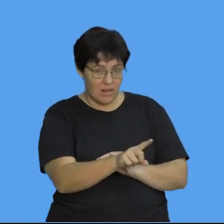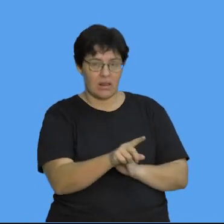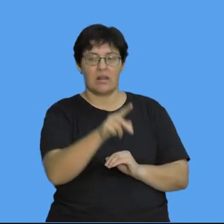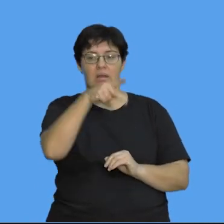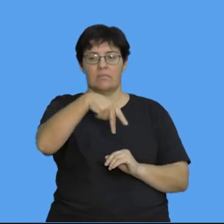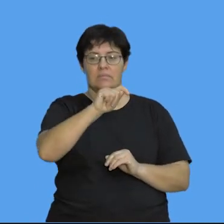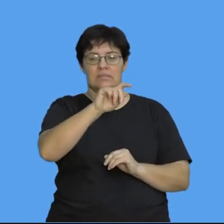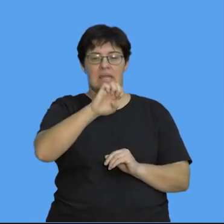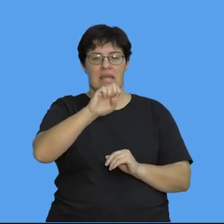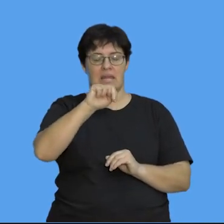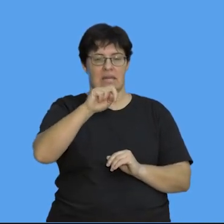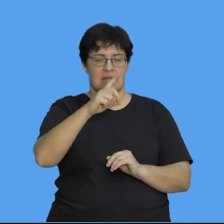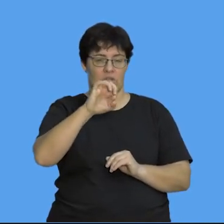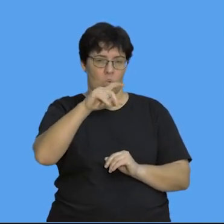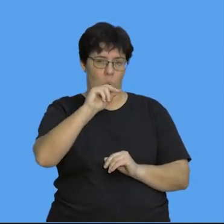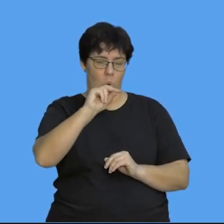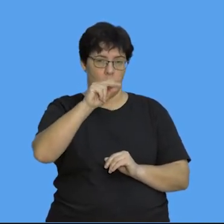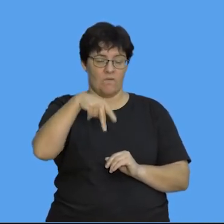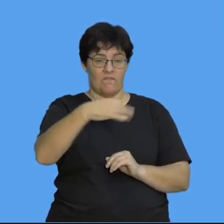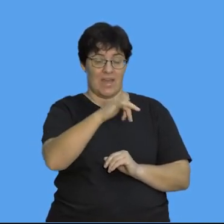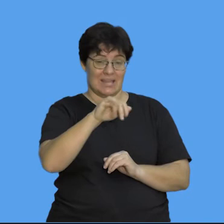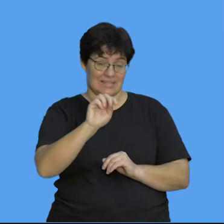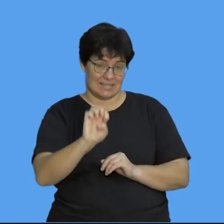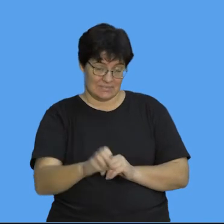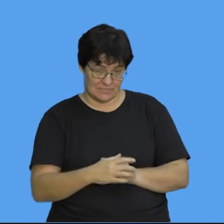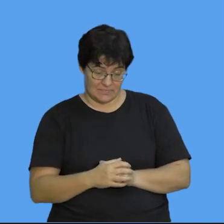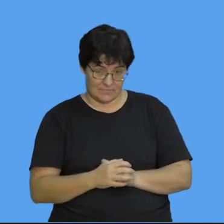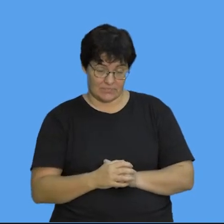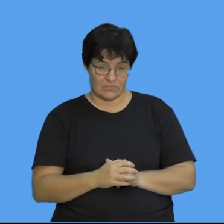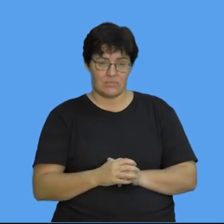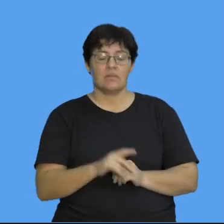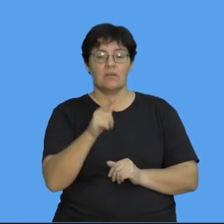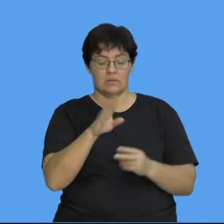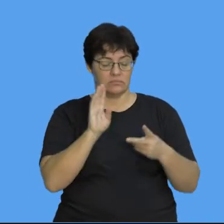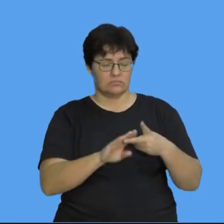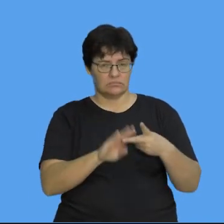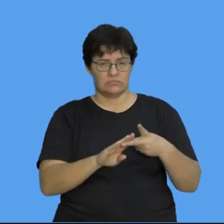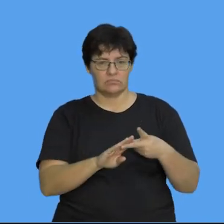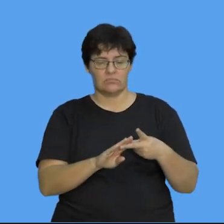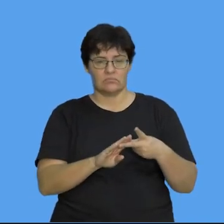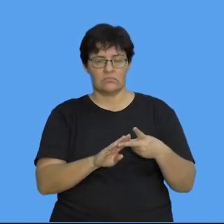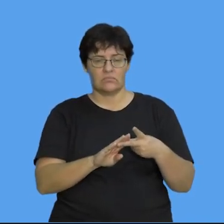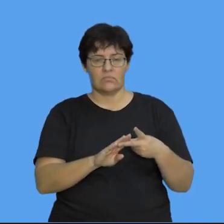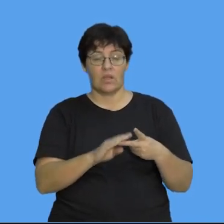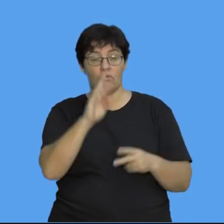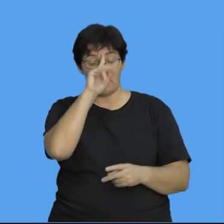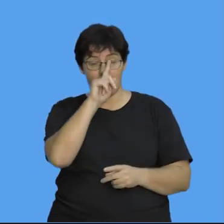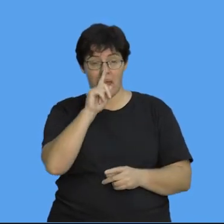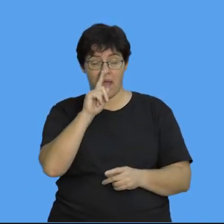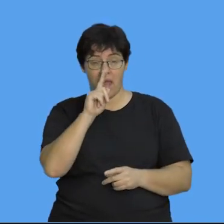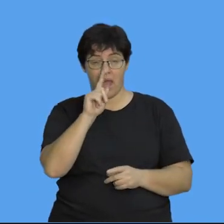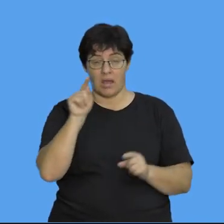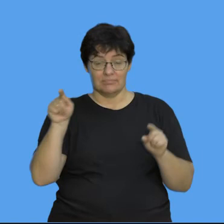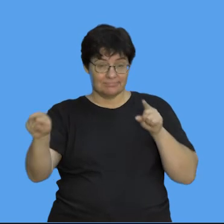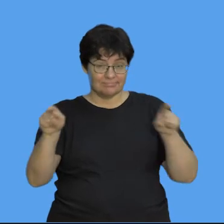the pteridophyte. Okay, the next question. What is the dominant generation? Now remember, you